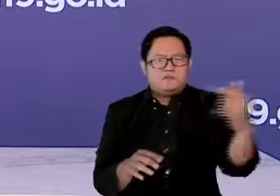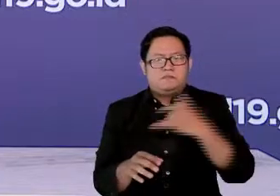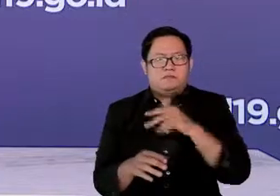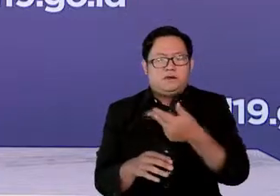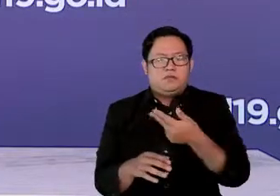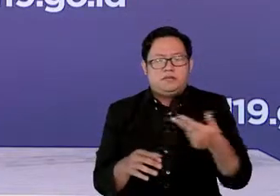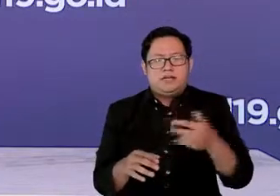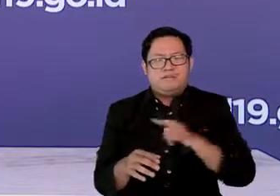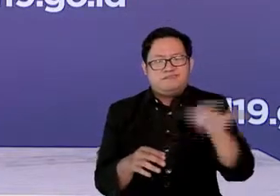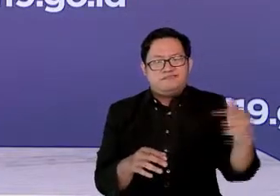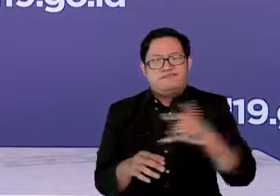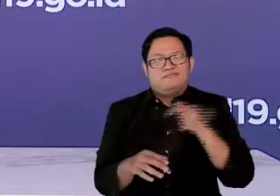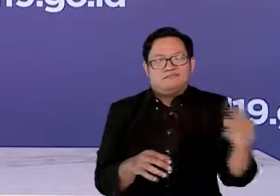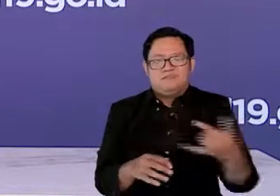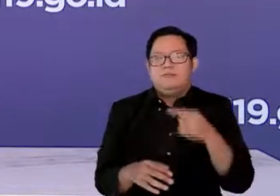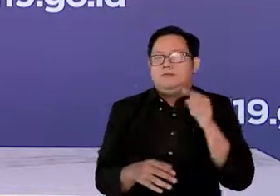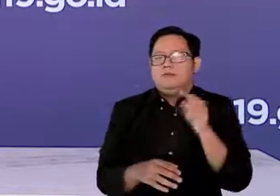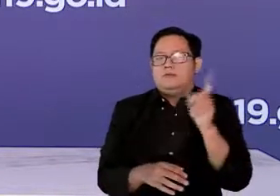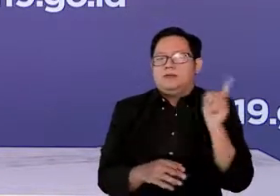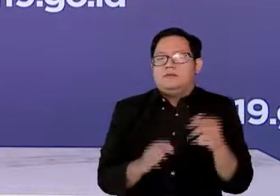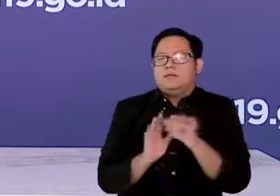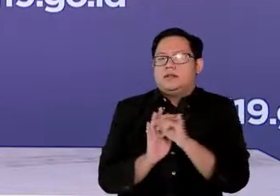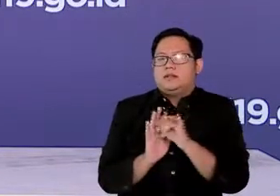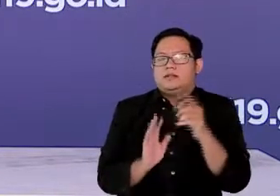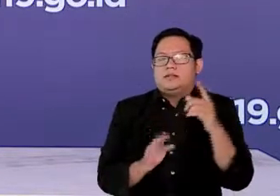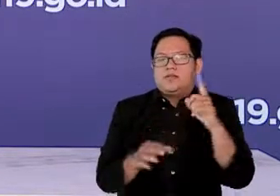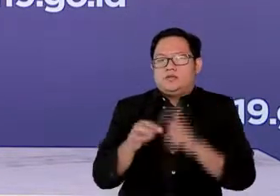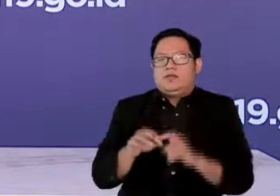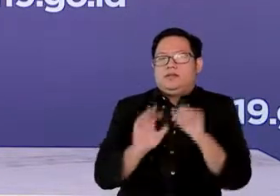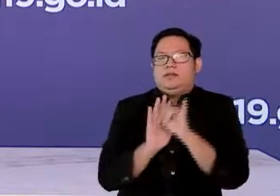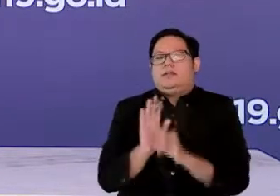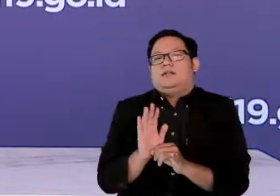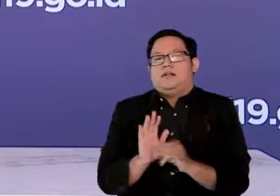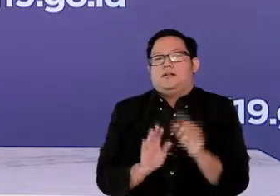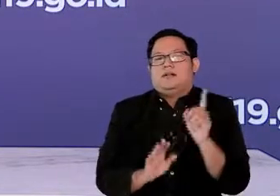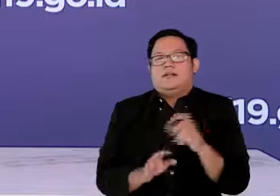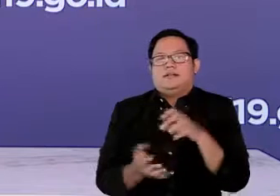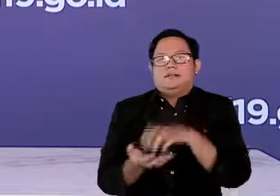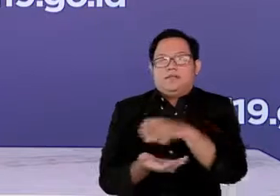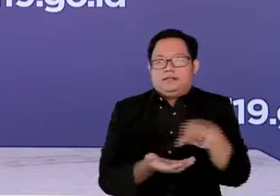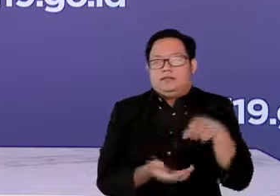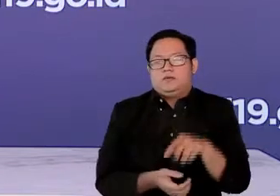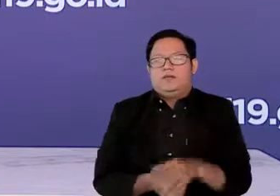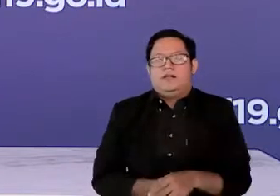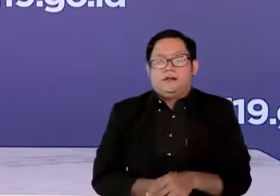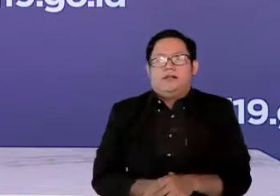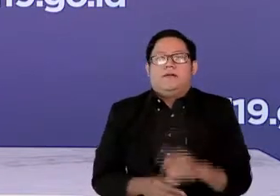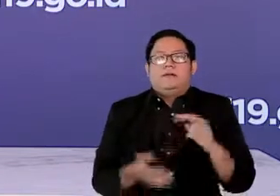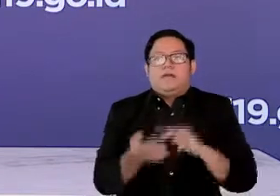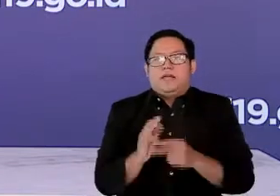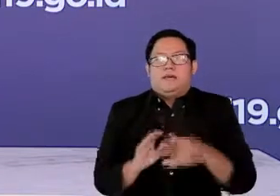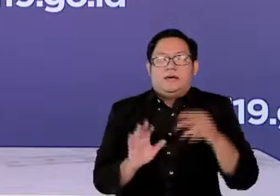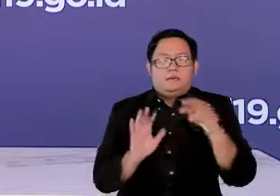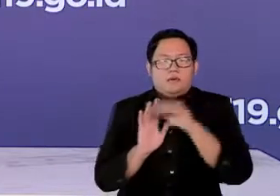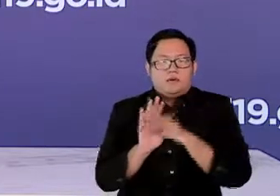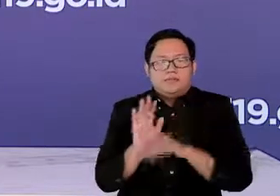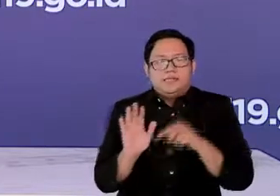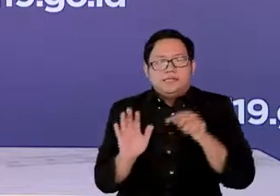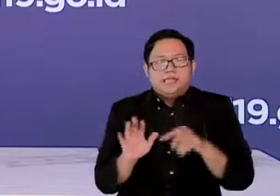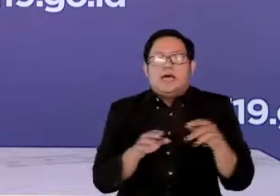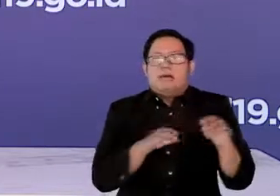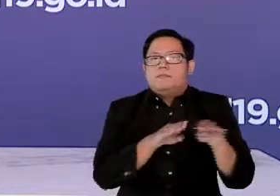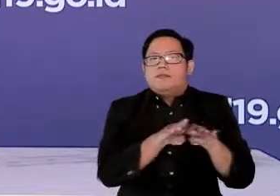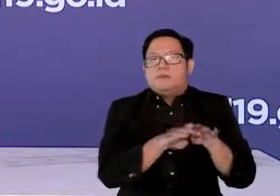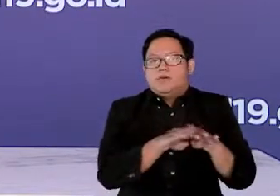on the case data and facts on the ground. In principle, policies will adapt to the virus that continues